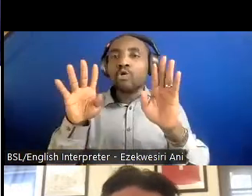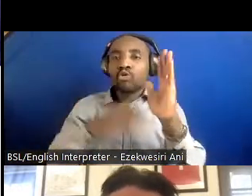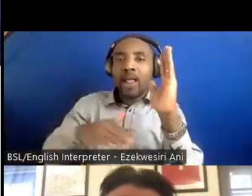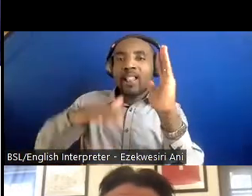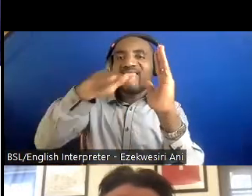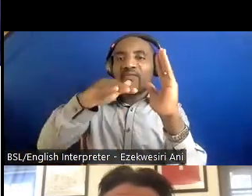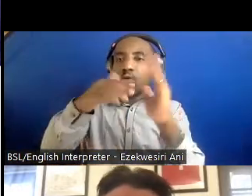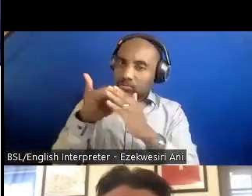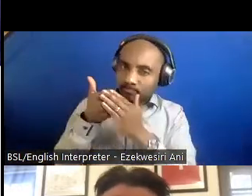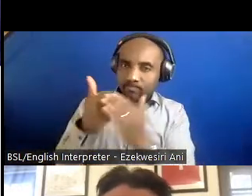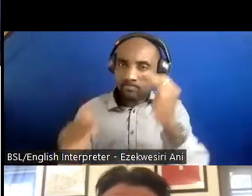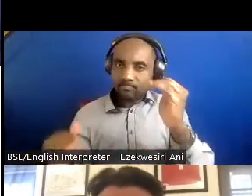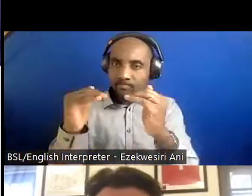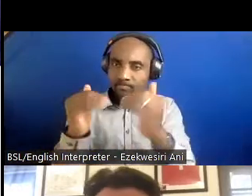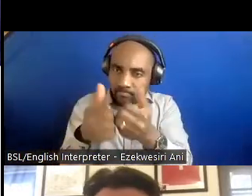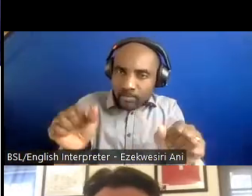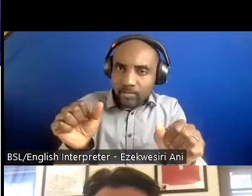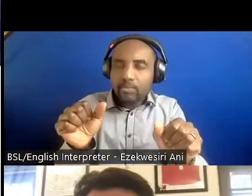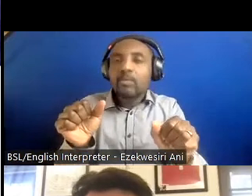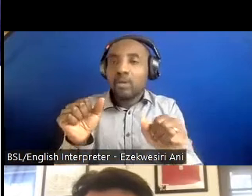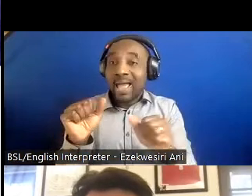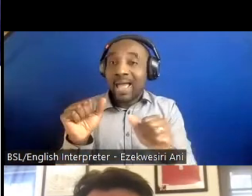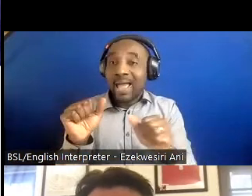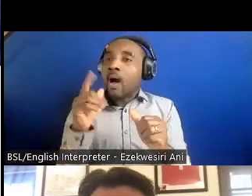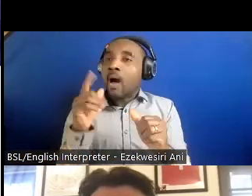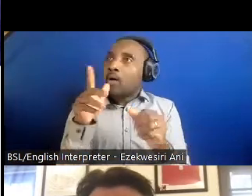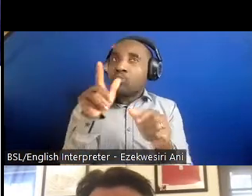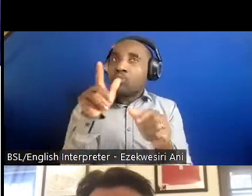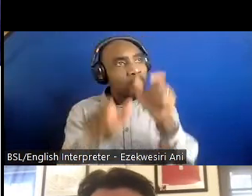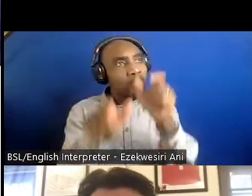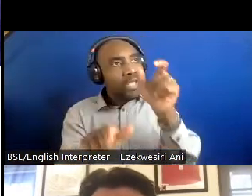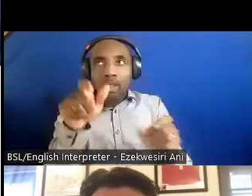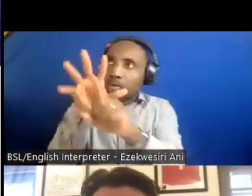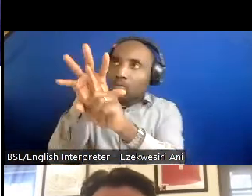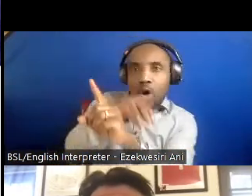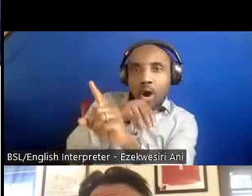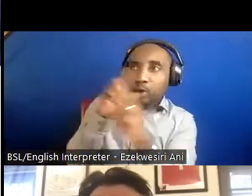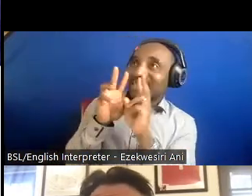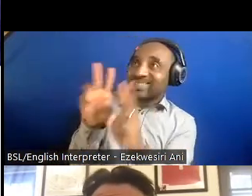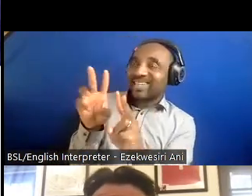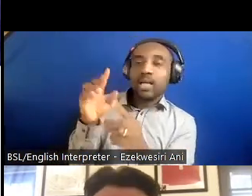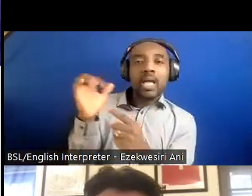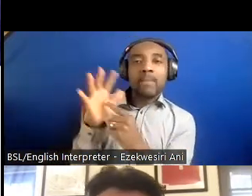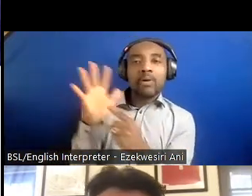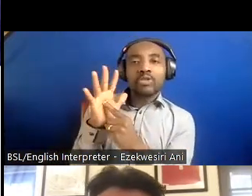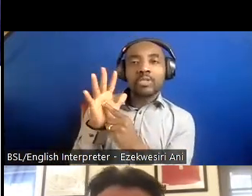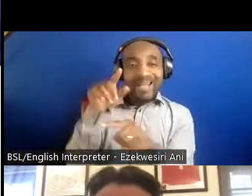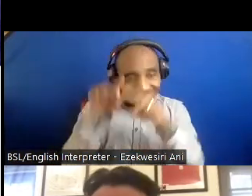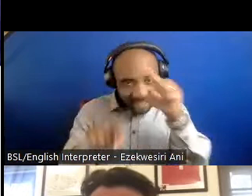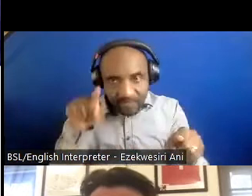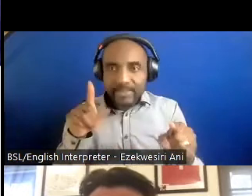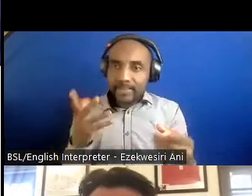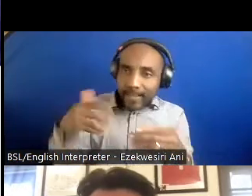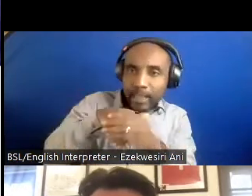know that having visible role models is important, and a key part of diversity and inclusion is having representation at